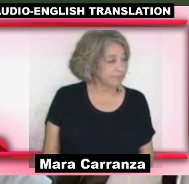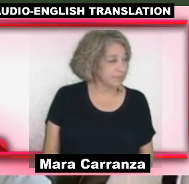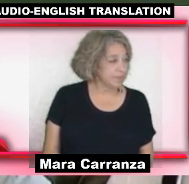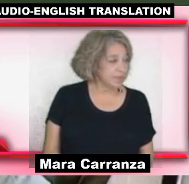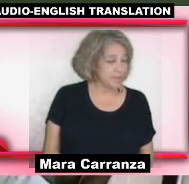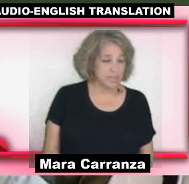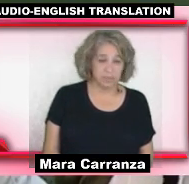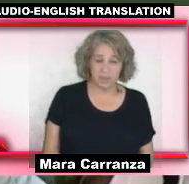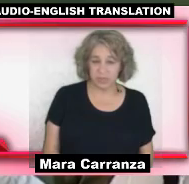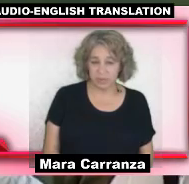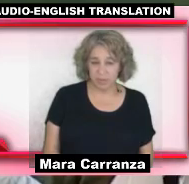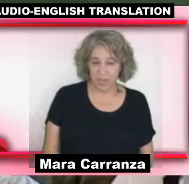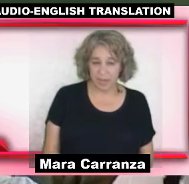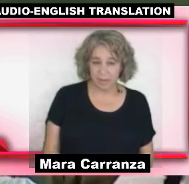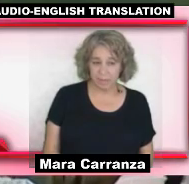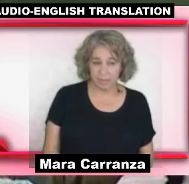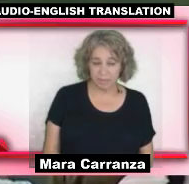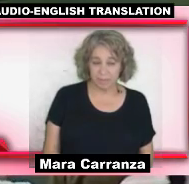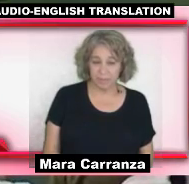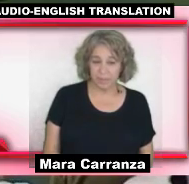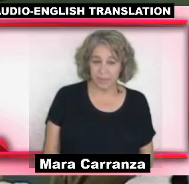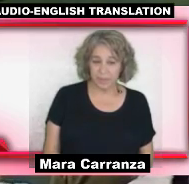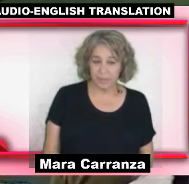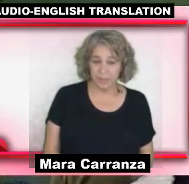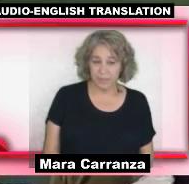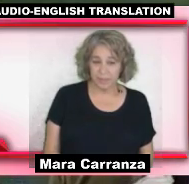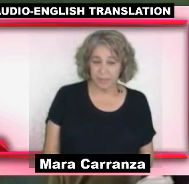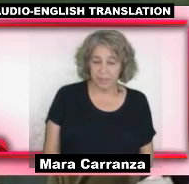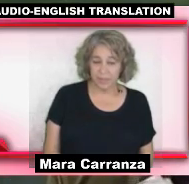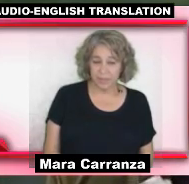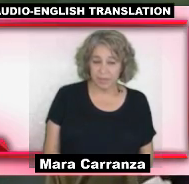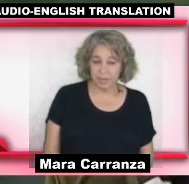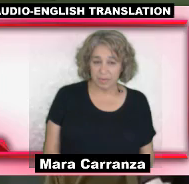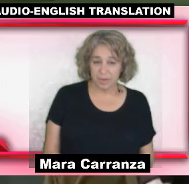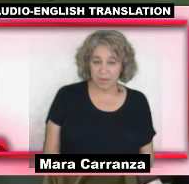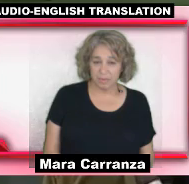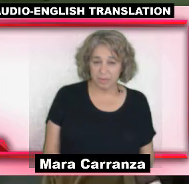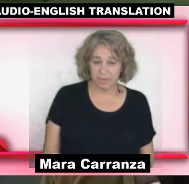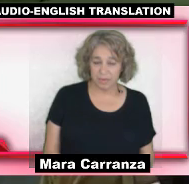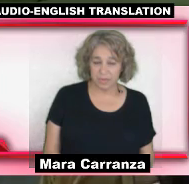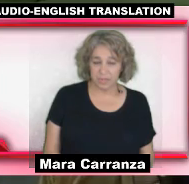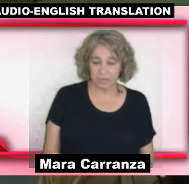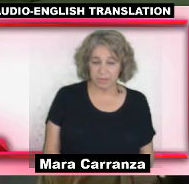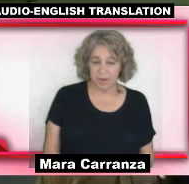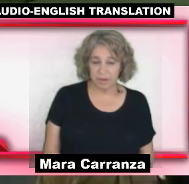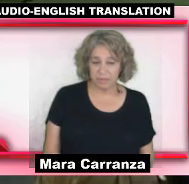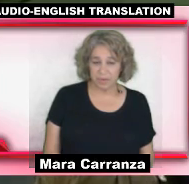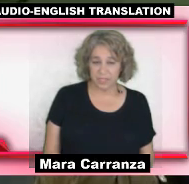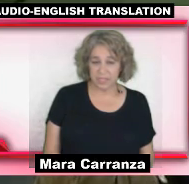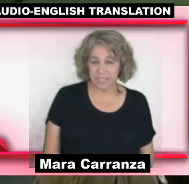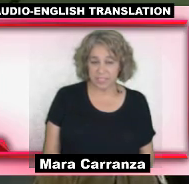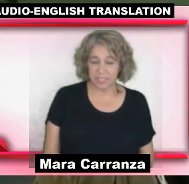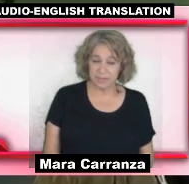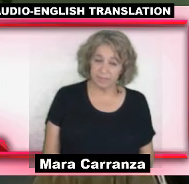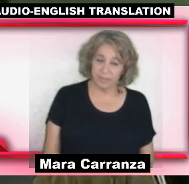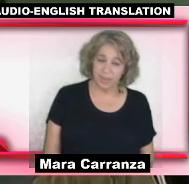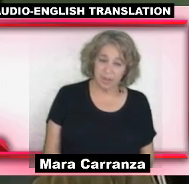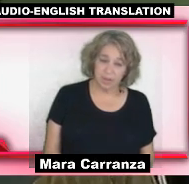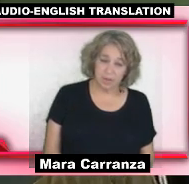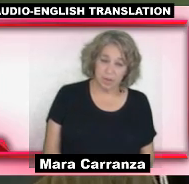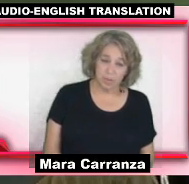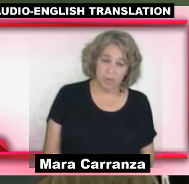manera especial, in a special way a las Fuerzas Armadas, for force, hemos armed forces cumplido